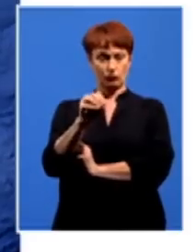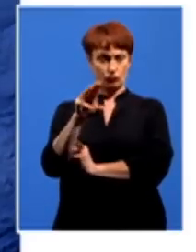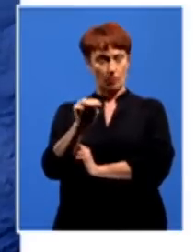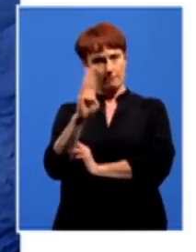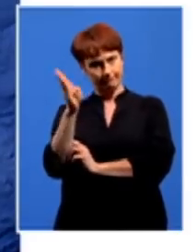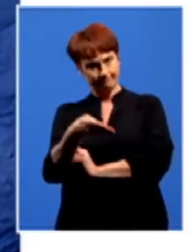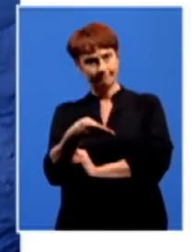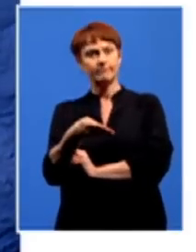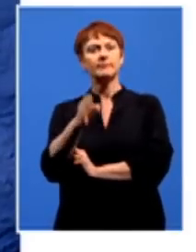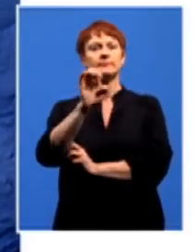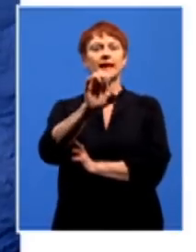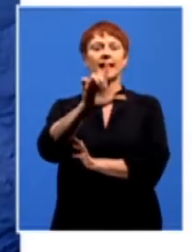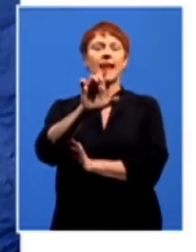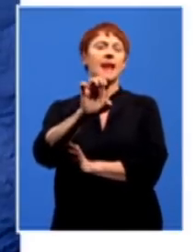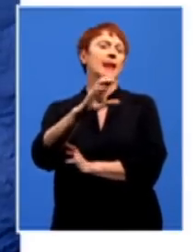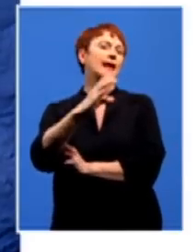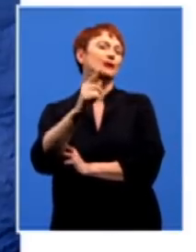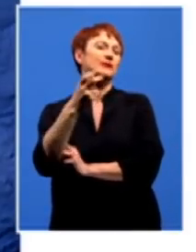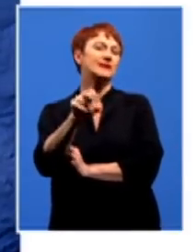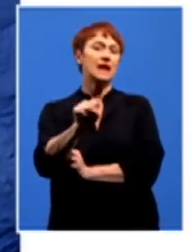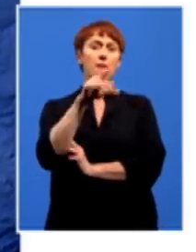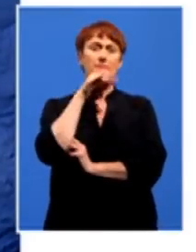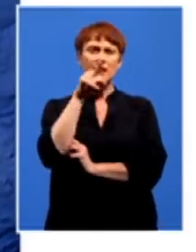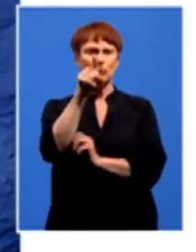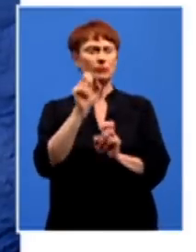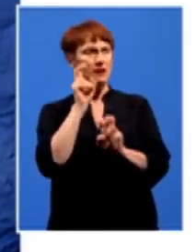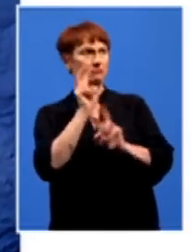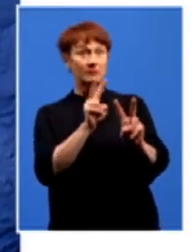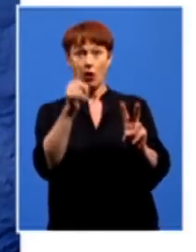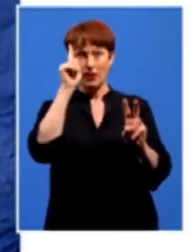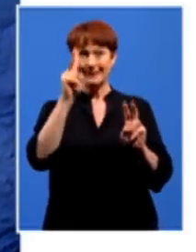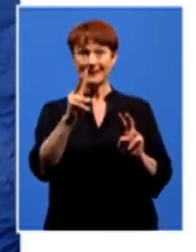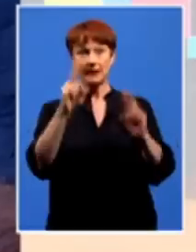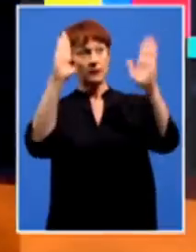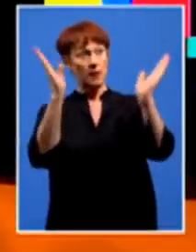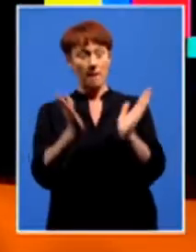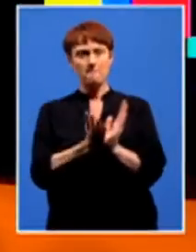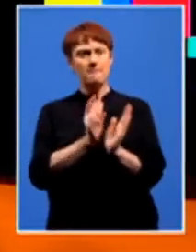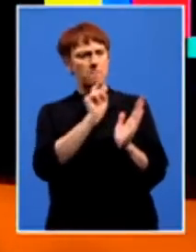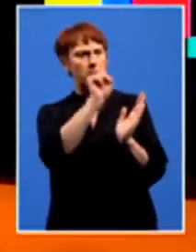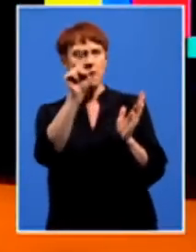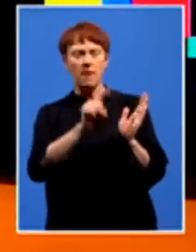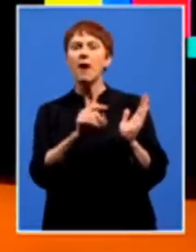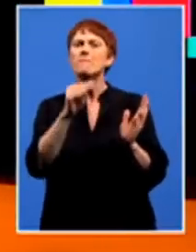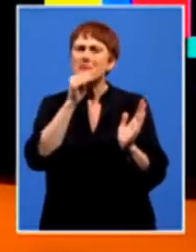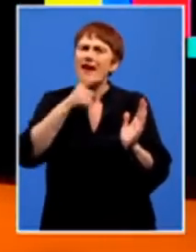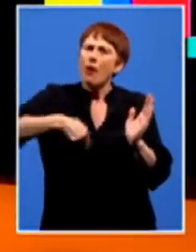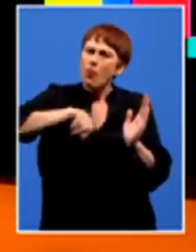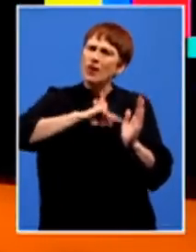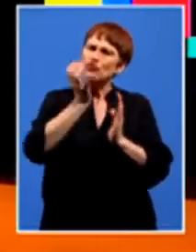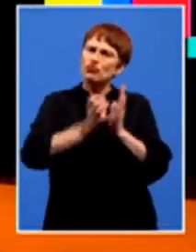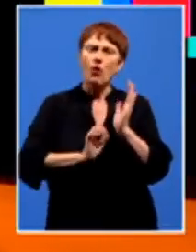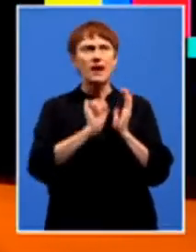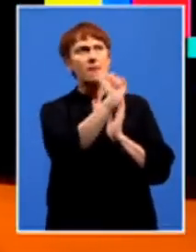sabcnews.com/elections. And you can see we've got our map here. A lot of the content is related to what we do on the Democracy Gauge. So all around